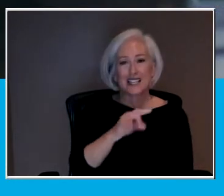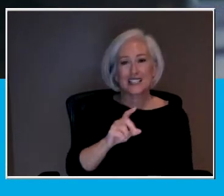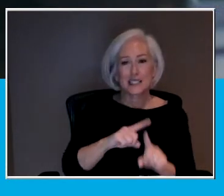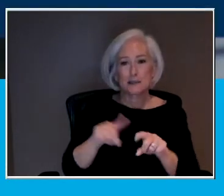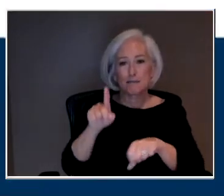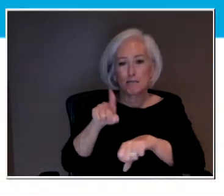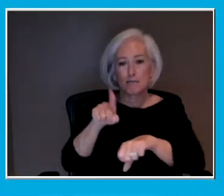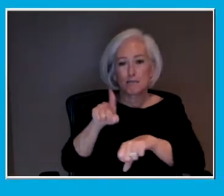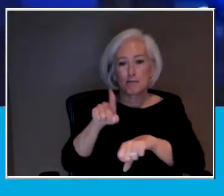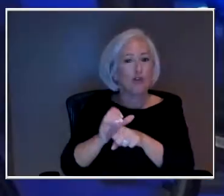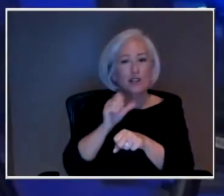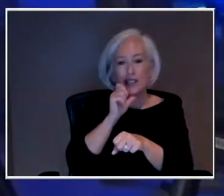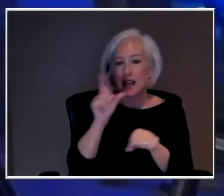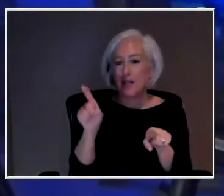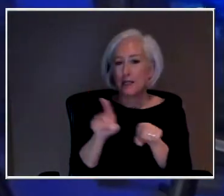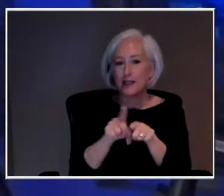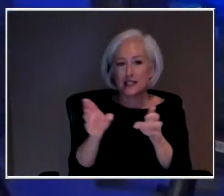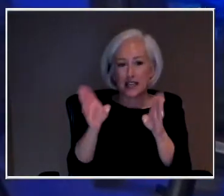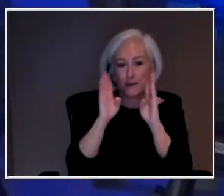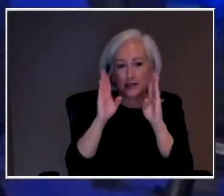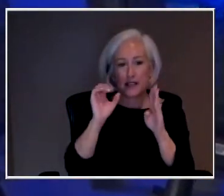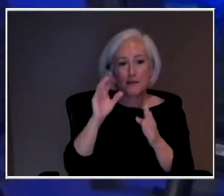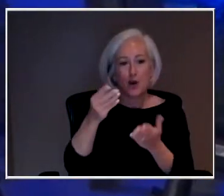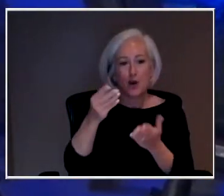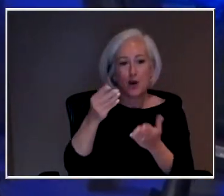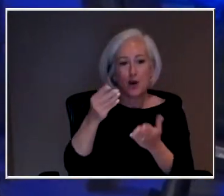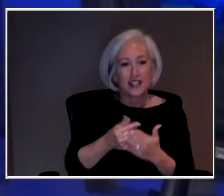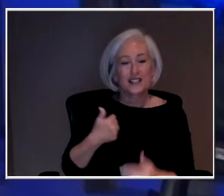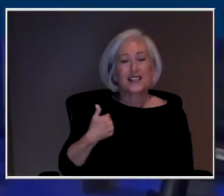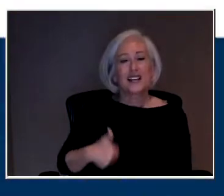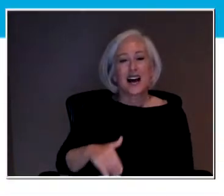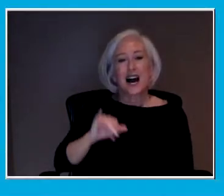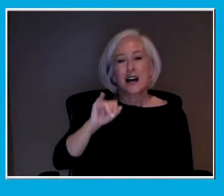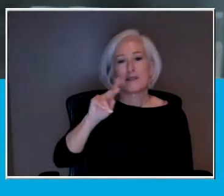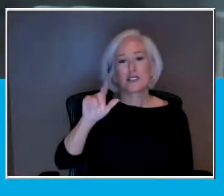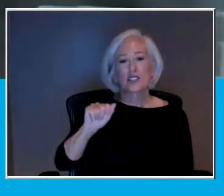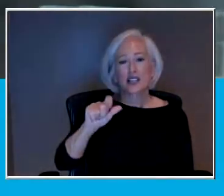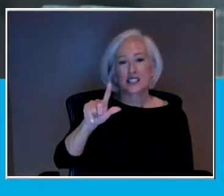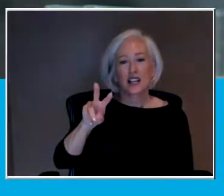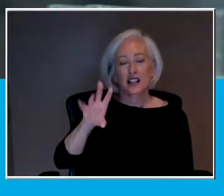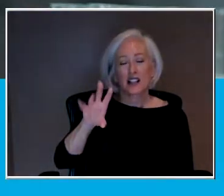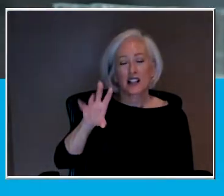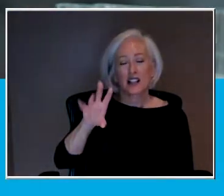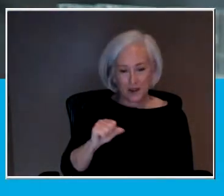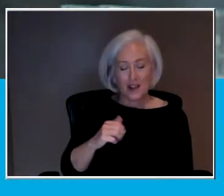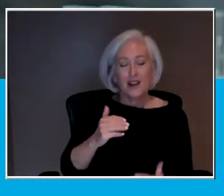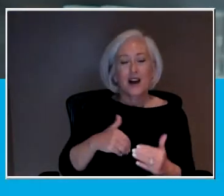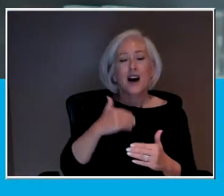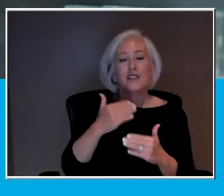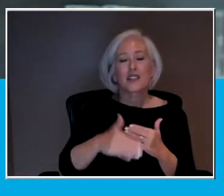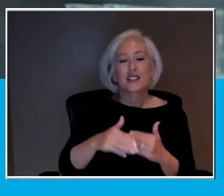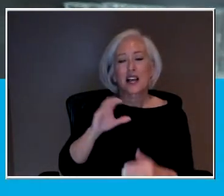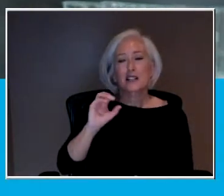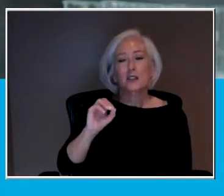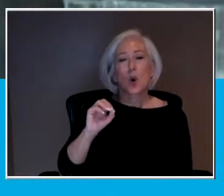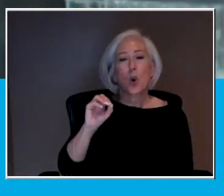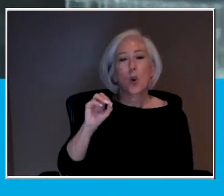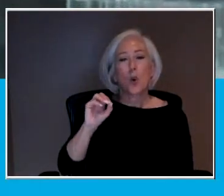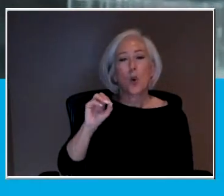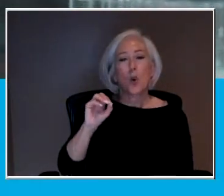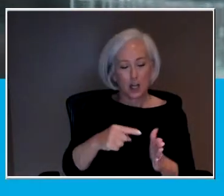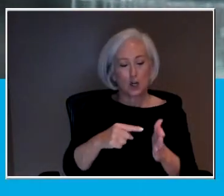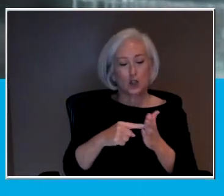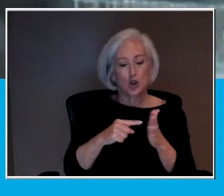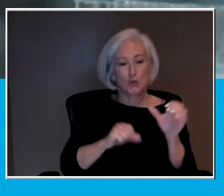attention or funding. I'm Jessica Lovell on the next Open Mics with Dr. Stites. It's Show Me the Science, with the doctors